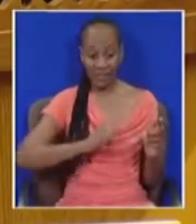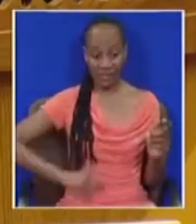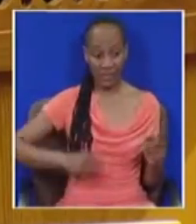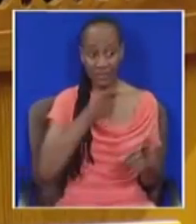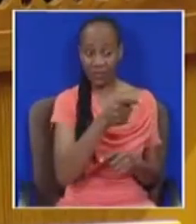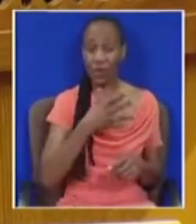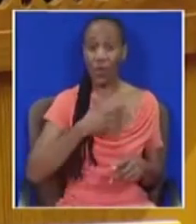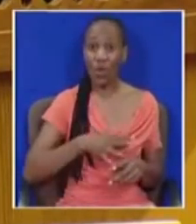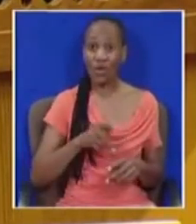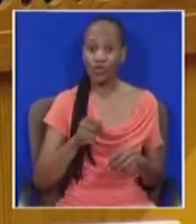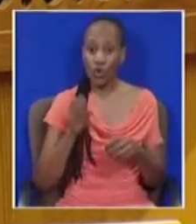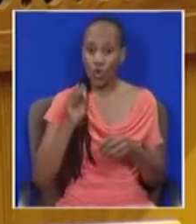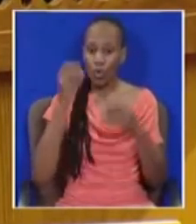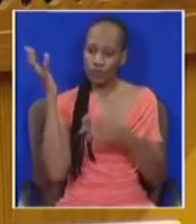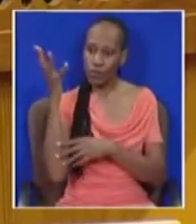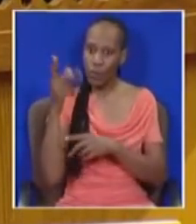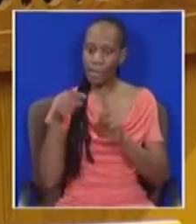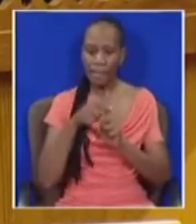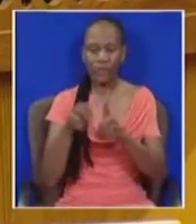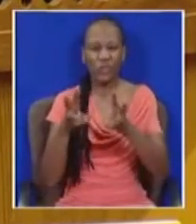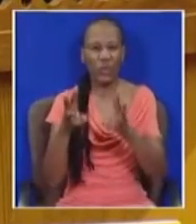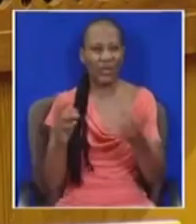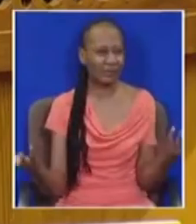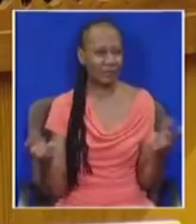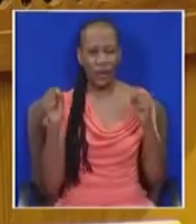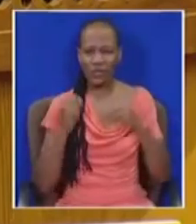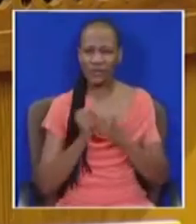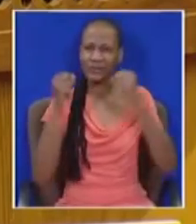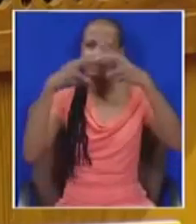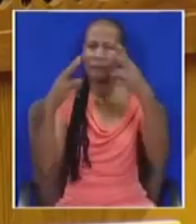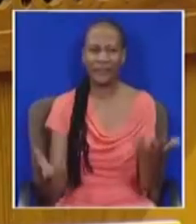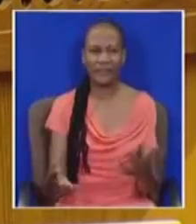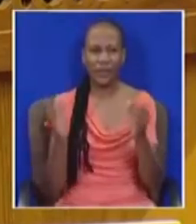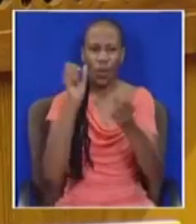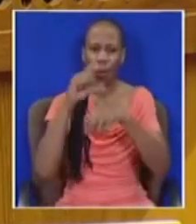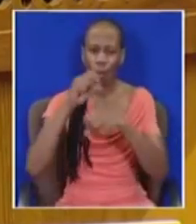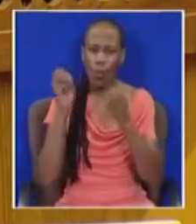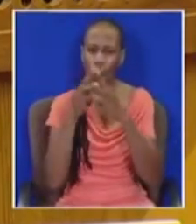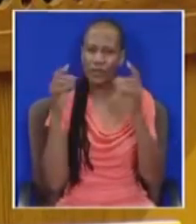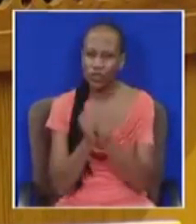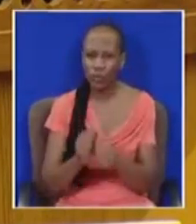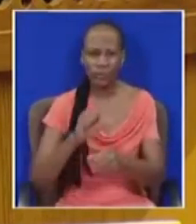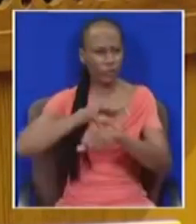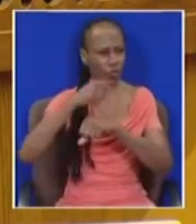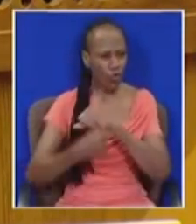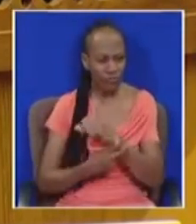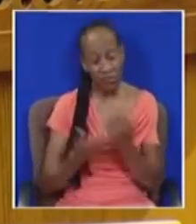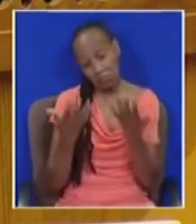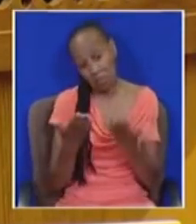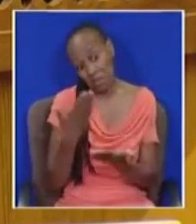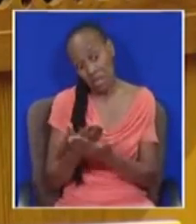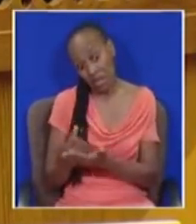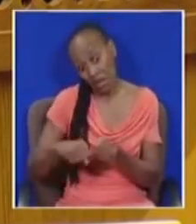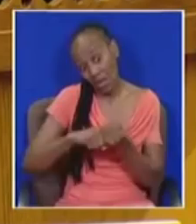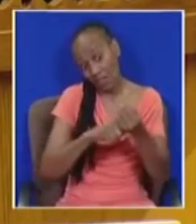reform on Friday night. Summits, workshops, and conferences may be enough to buy the president some